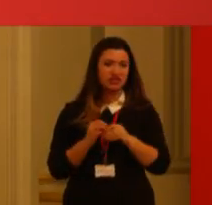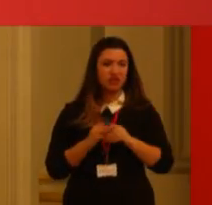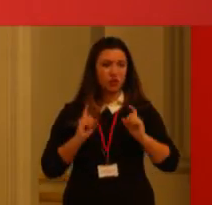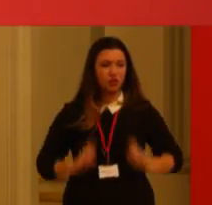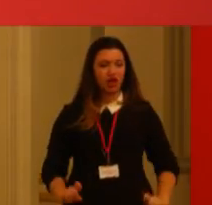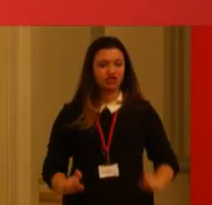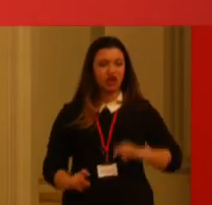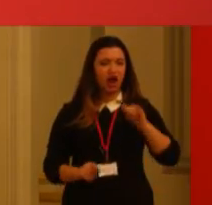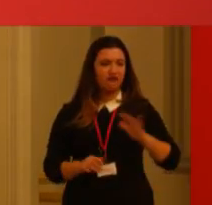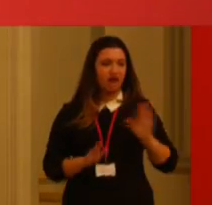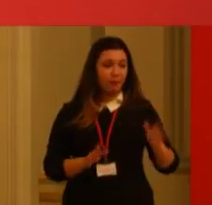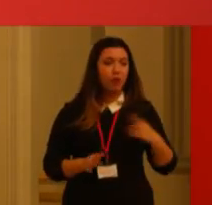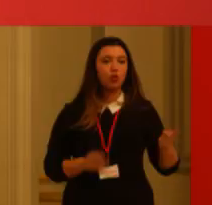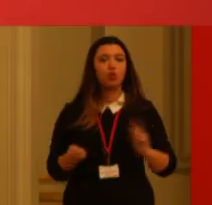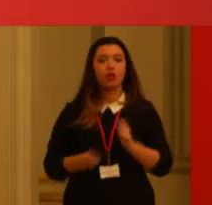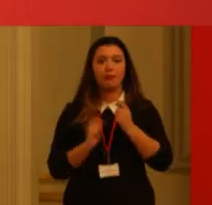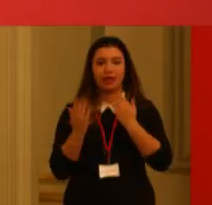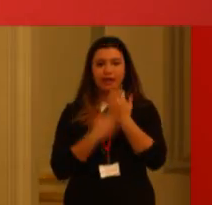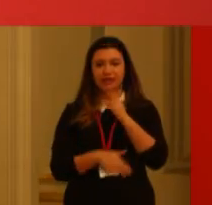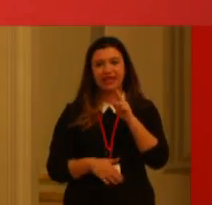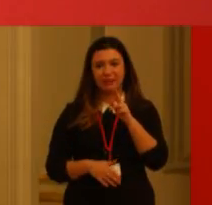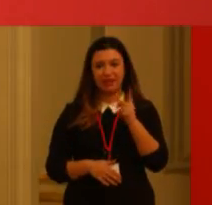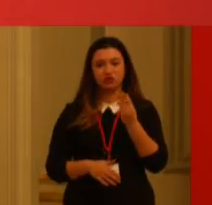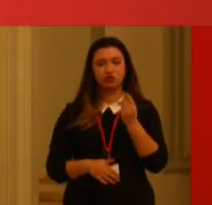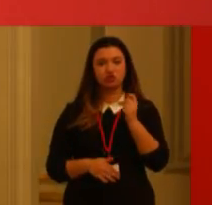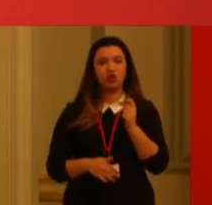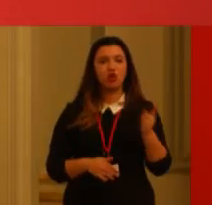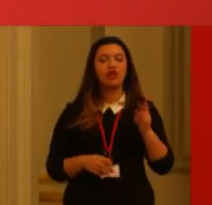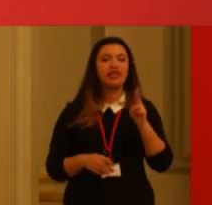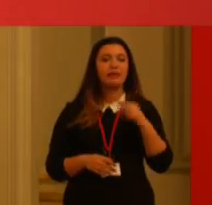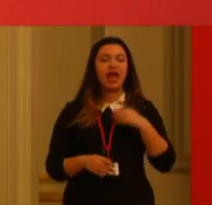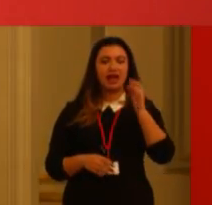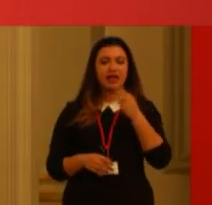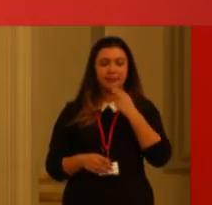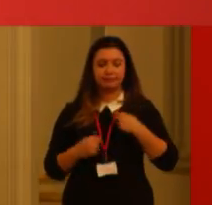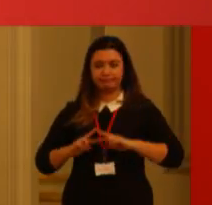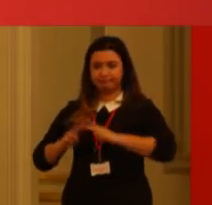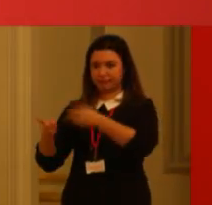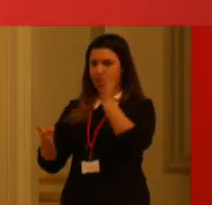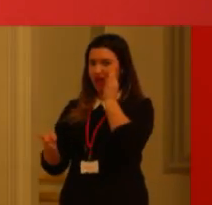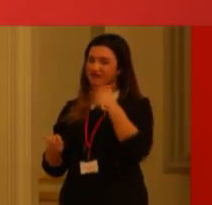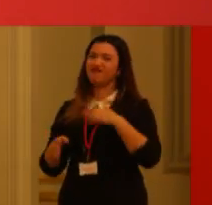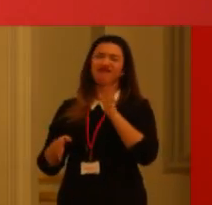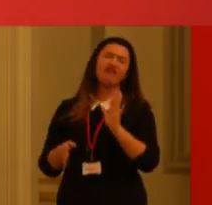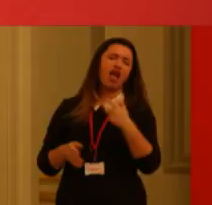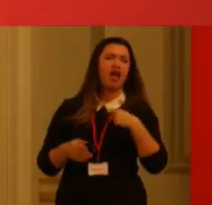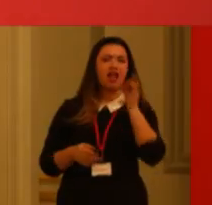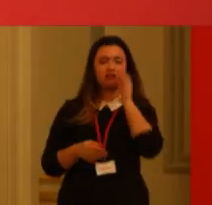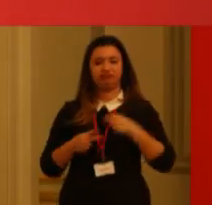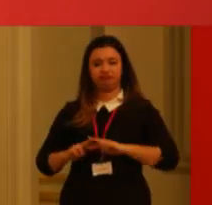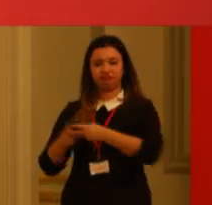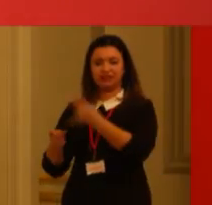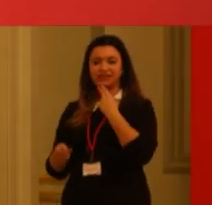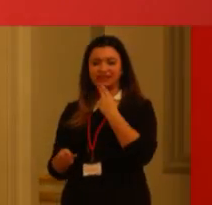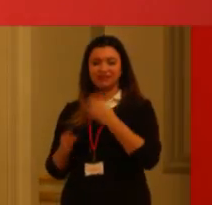insurance companies. Just like the right to have abortion for women. I mean, there is said to be the